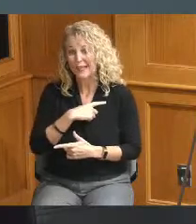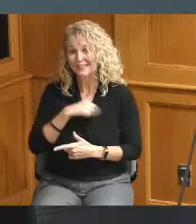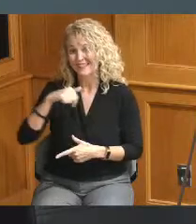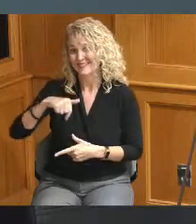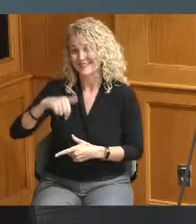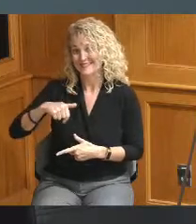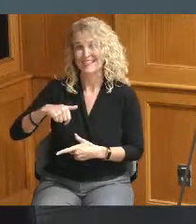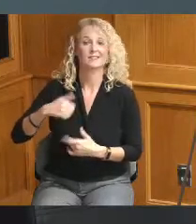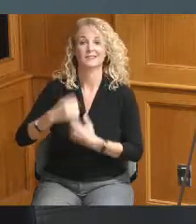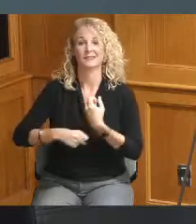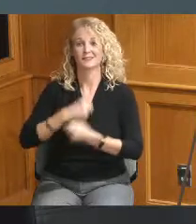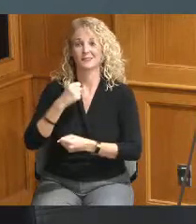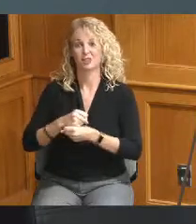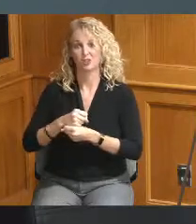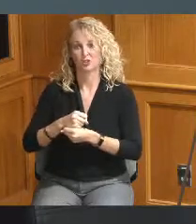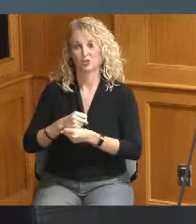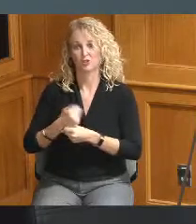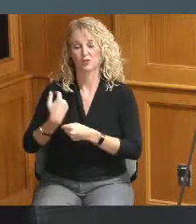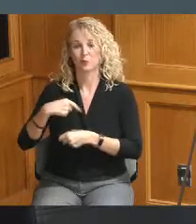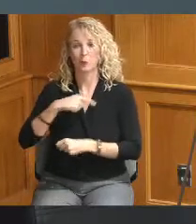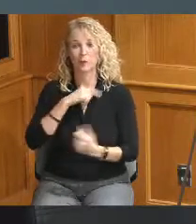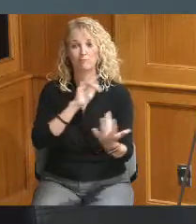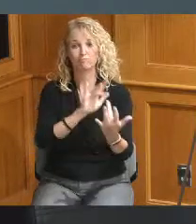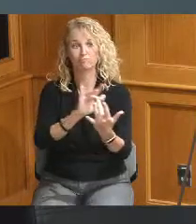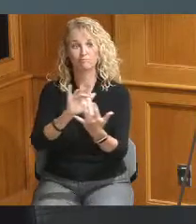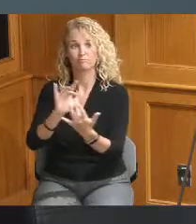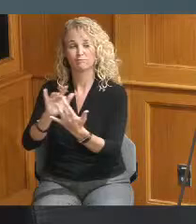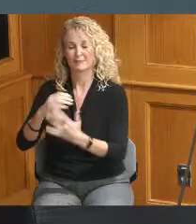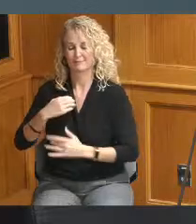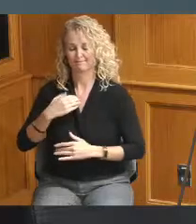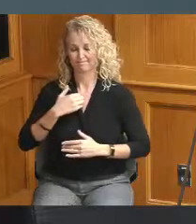This year we reached